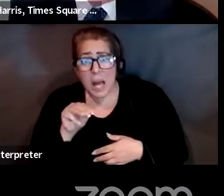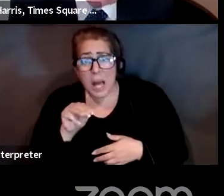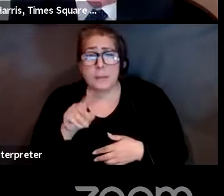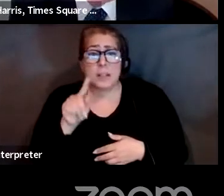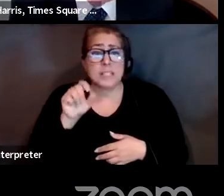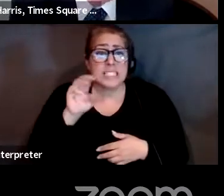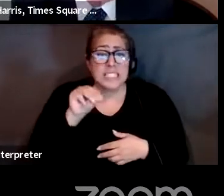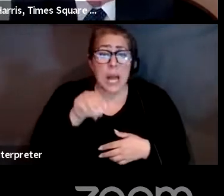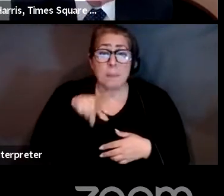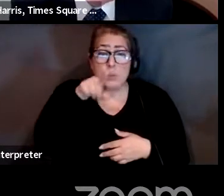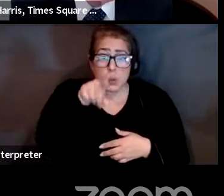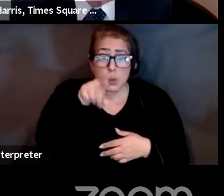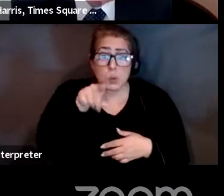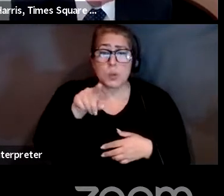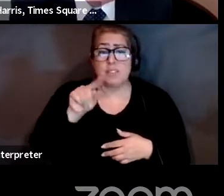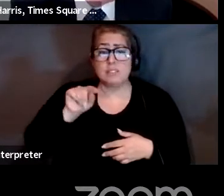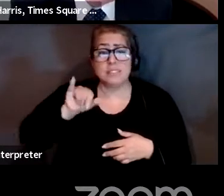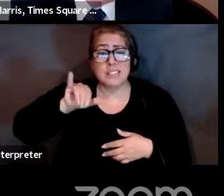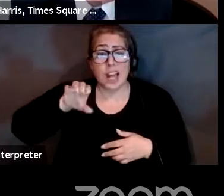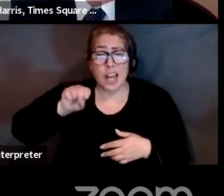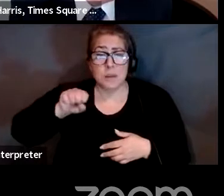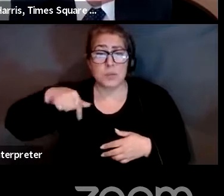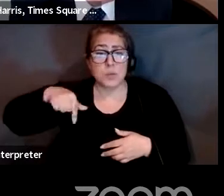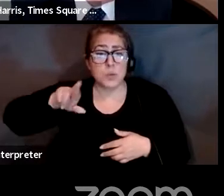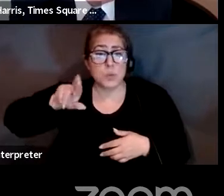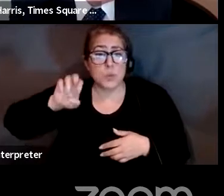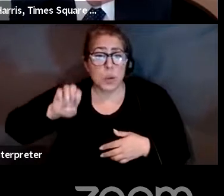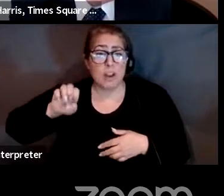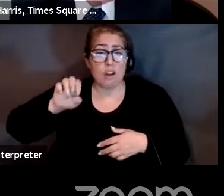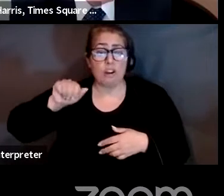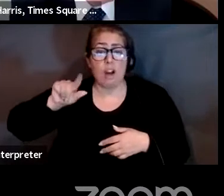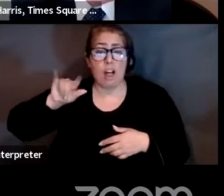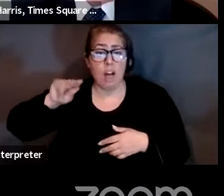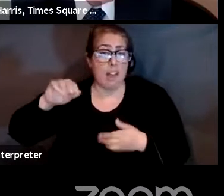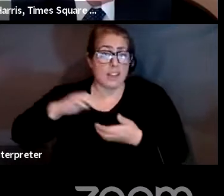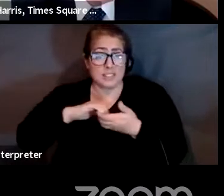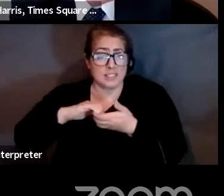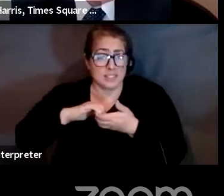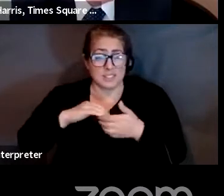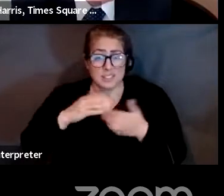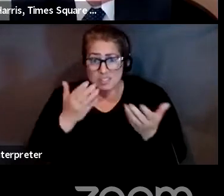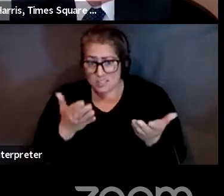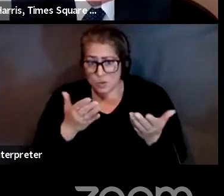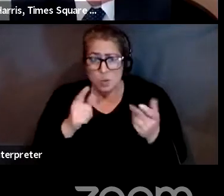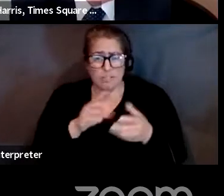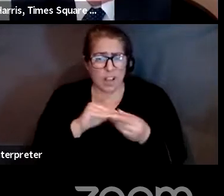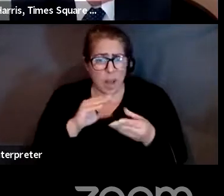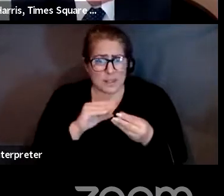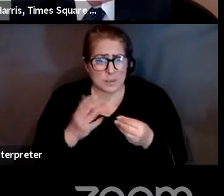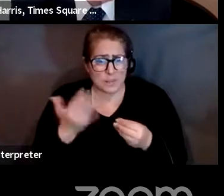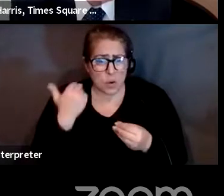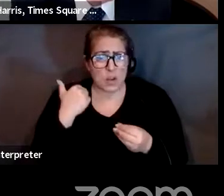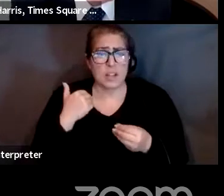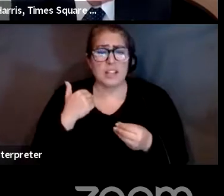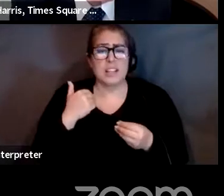The Alliance has talked a lot about the, like, moving at the speed of trust, I think is how someone put